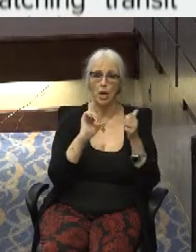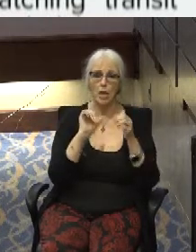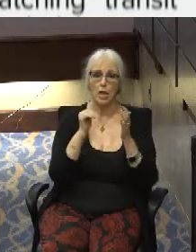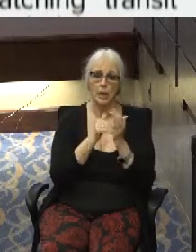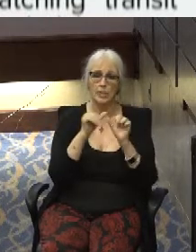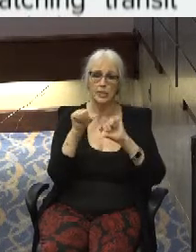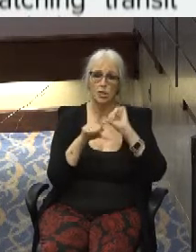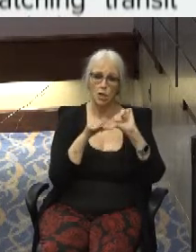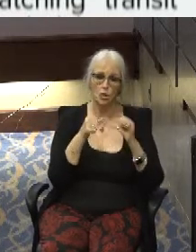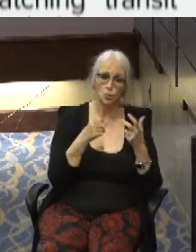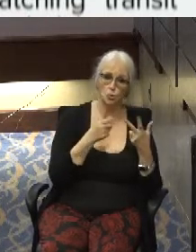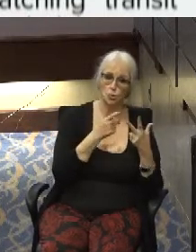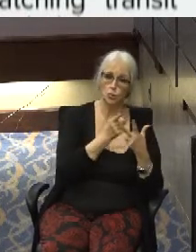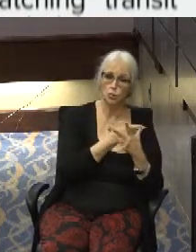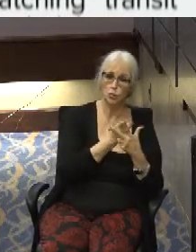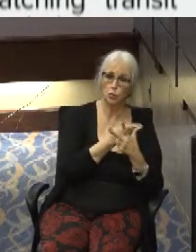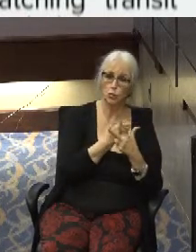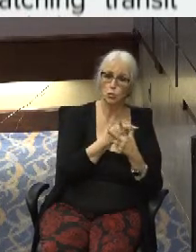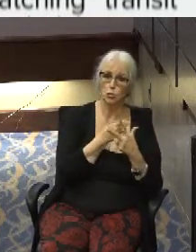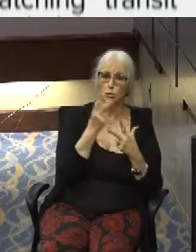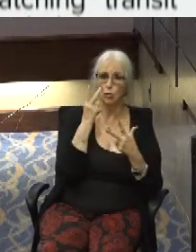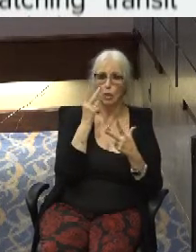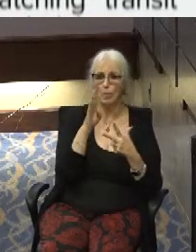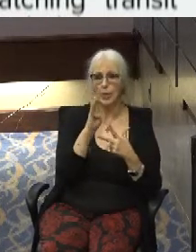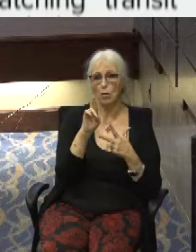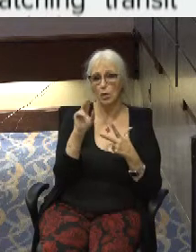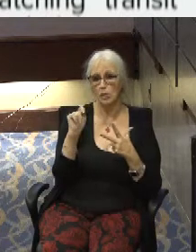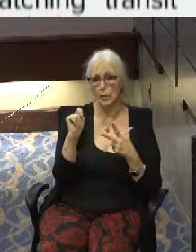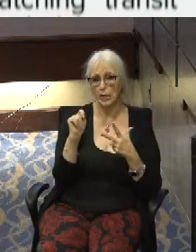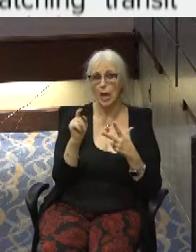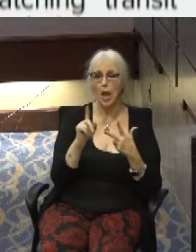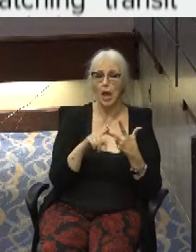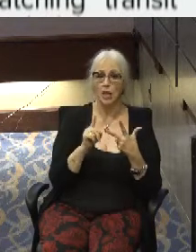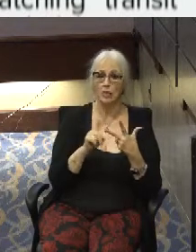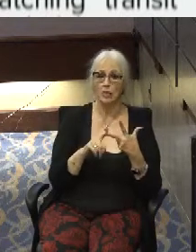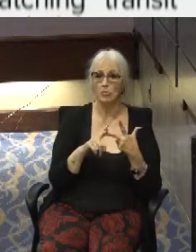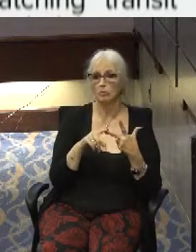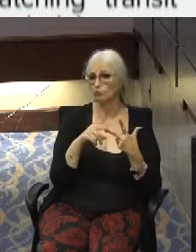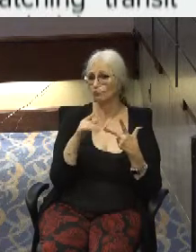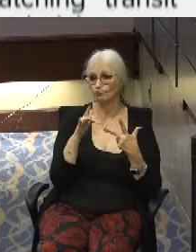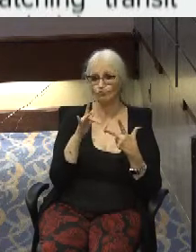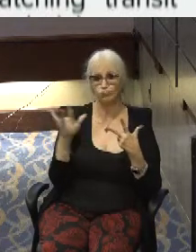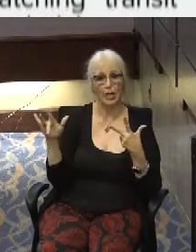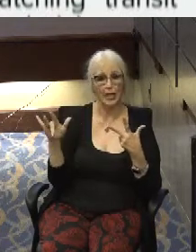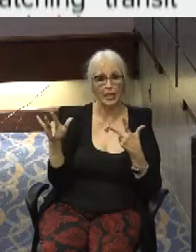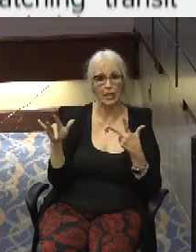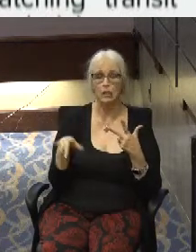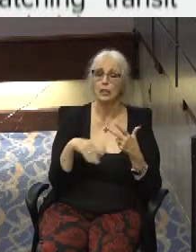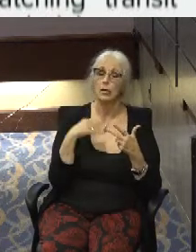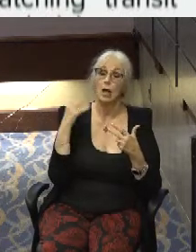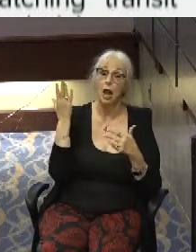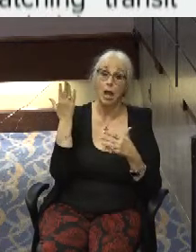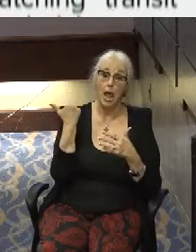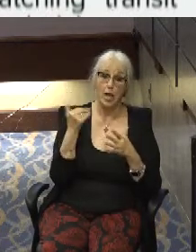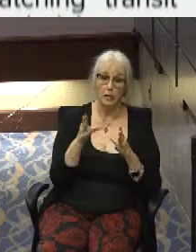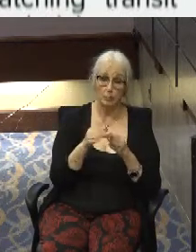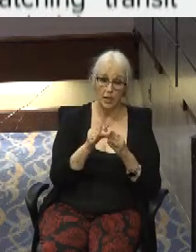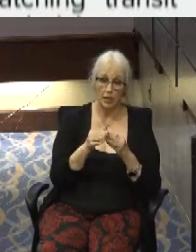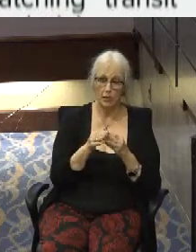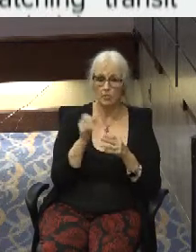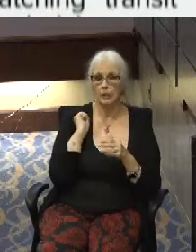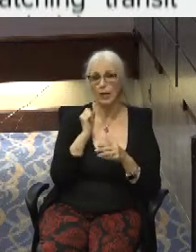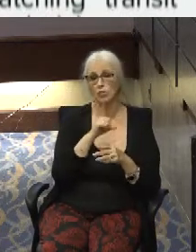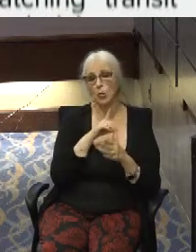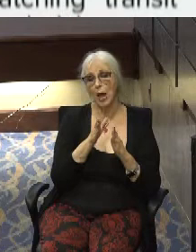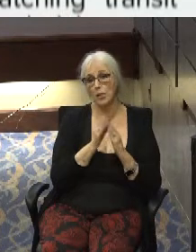2 that actually looked at variations of the BRT alignment, and then the third, which was a blank slate. At our last meeting, the council asked for more